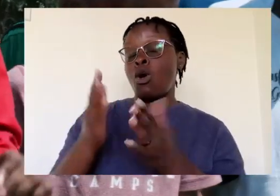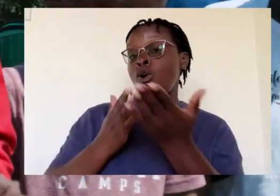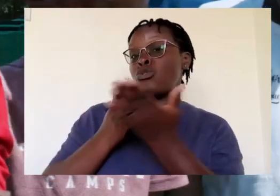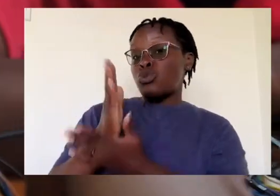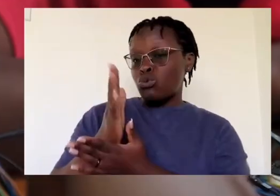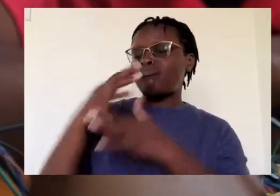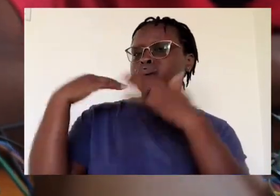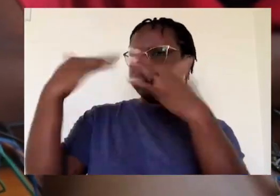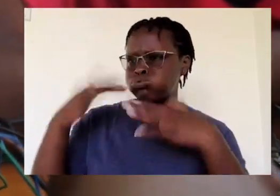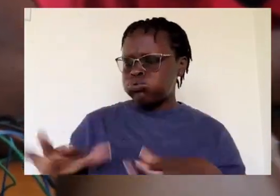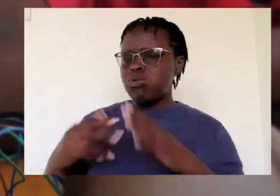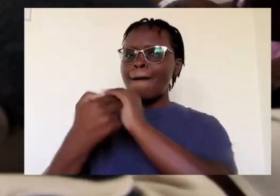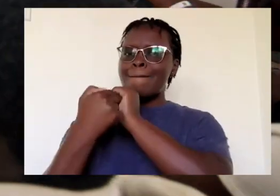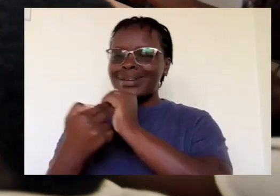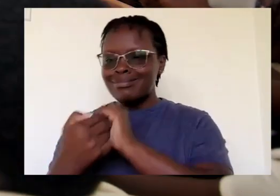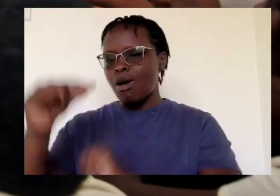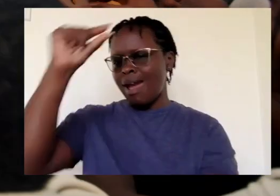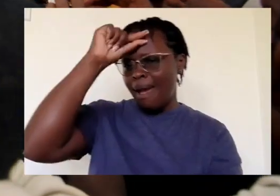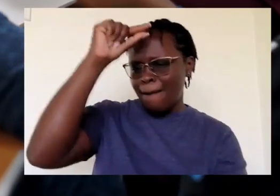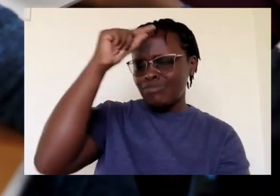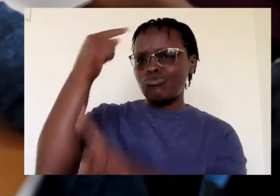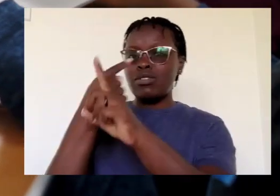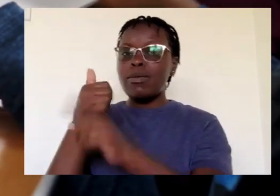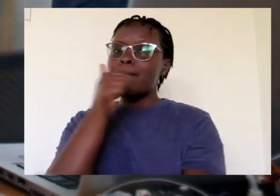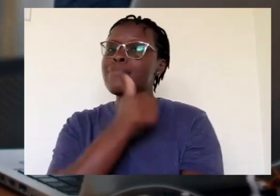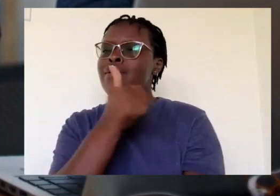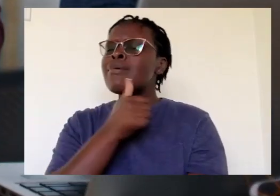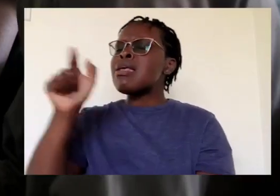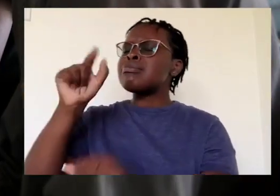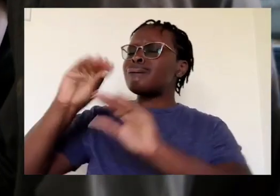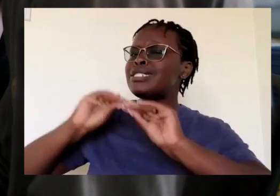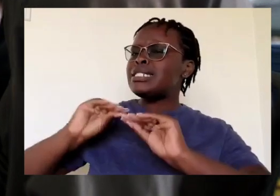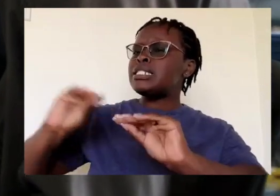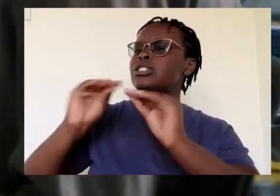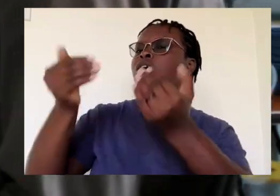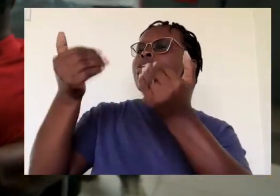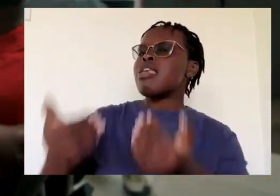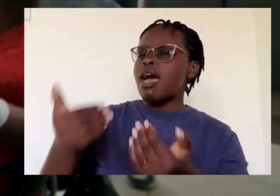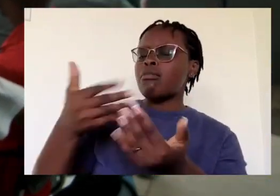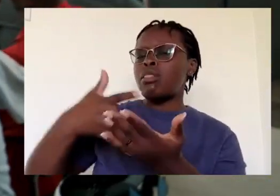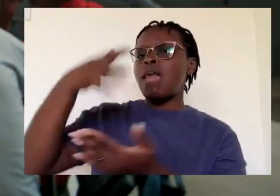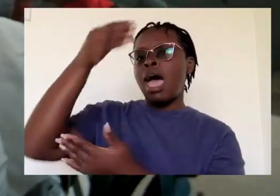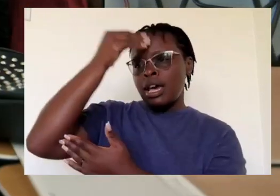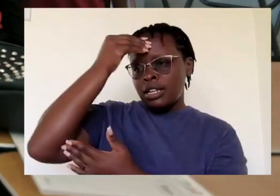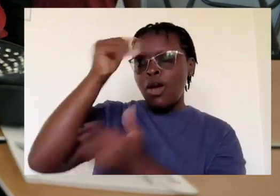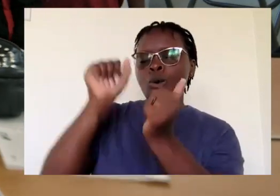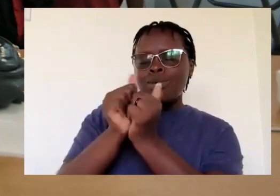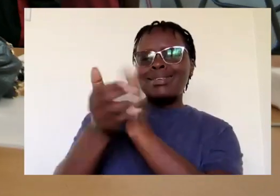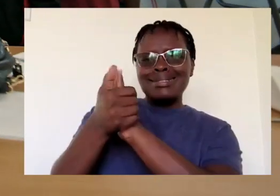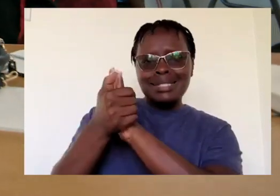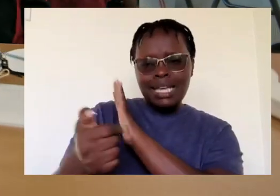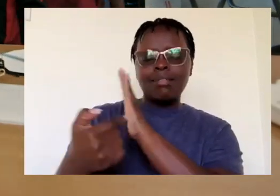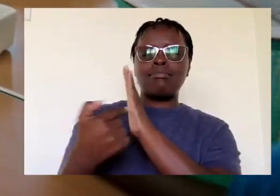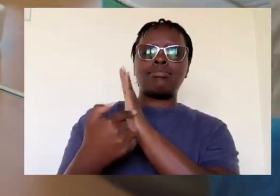Through strategic partnerships with both governments and private stakeholders, they're equipping young learners with critical digital skills and opening